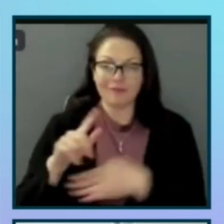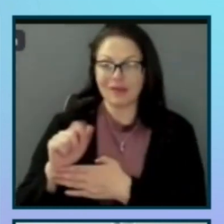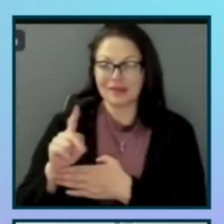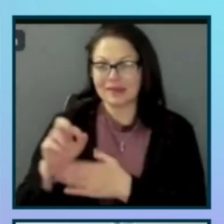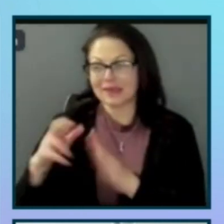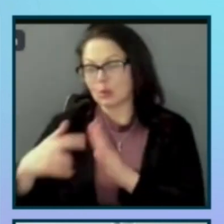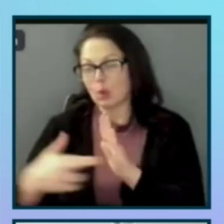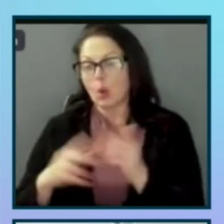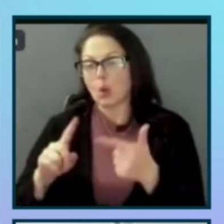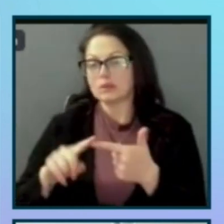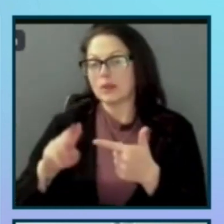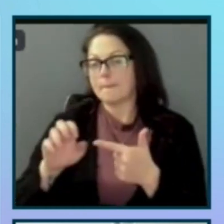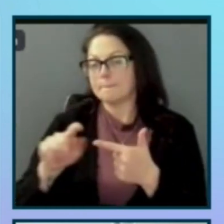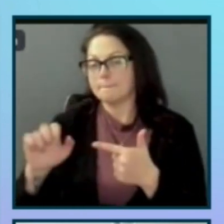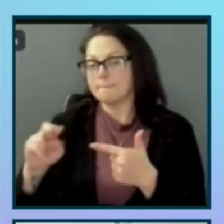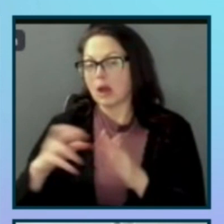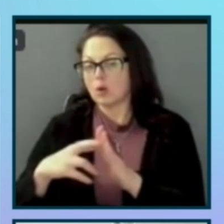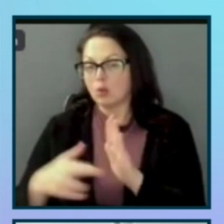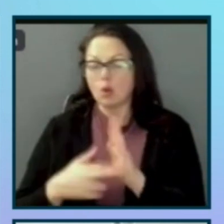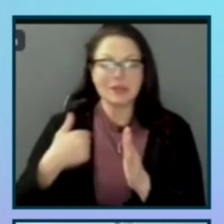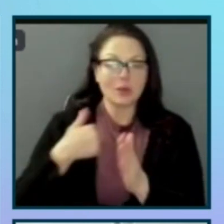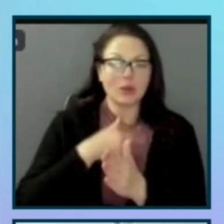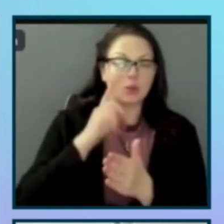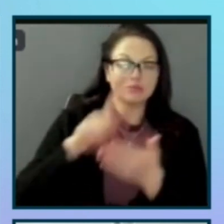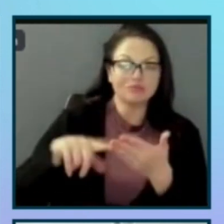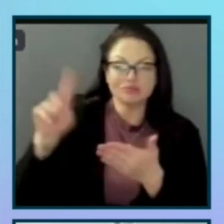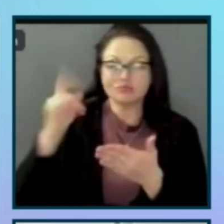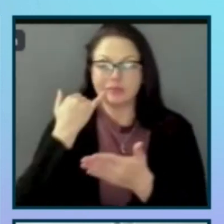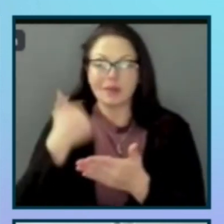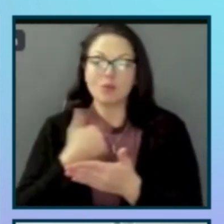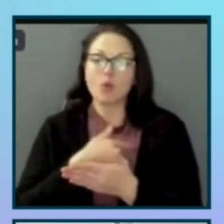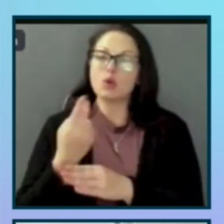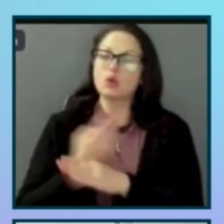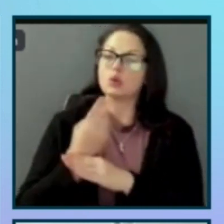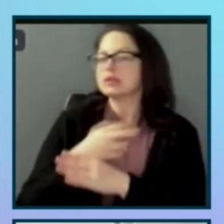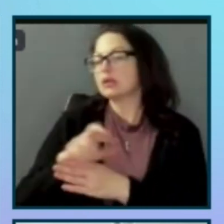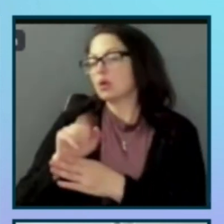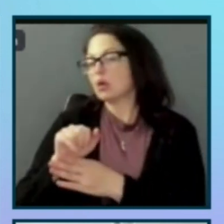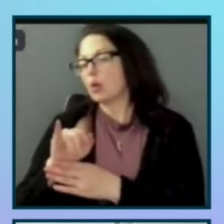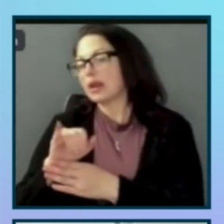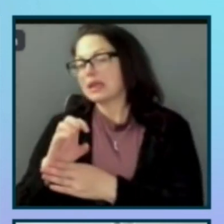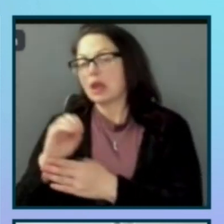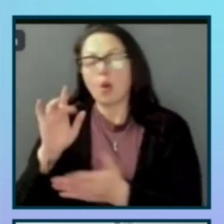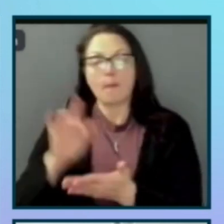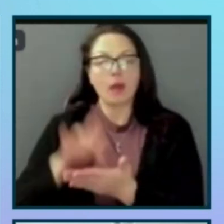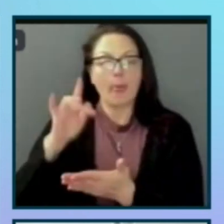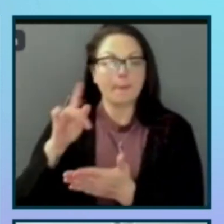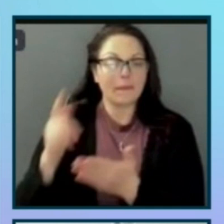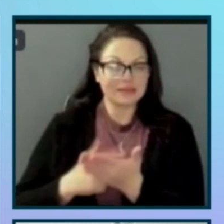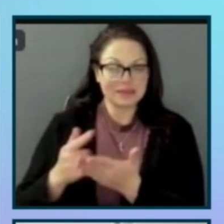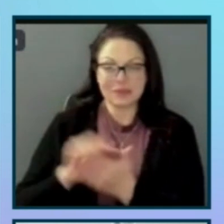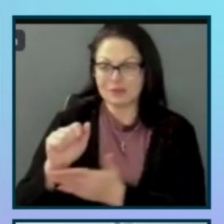roles. Sometimes we would mark off if we were using a radio button. And sometimes we would use arrows to document the